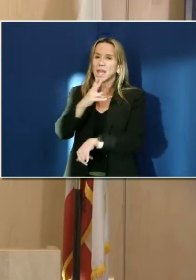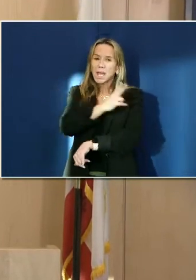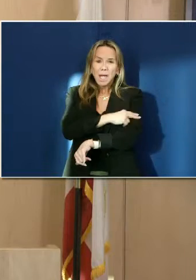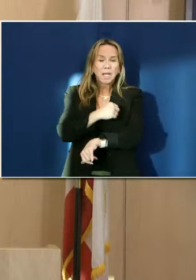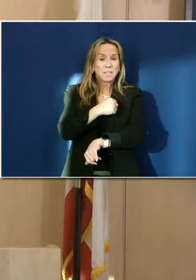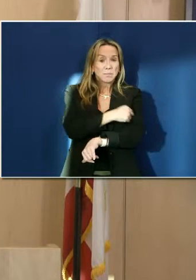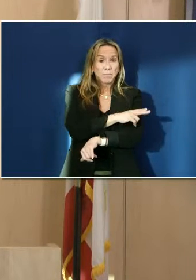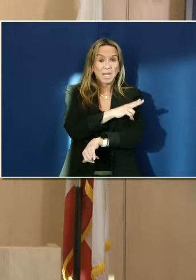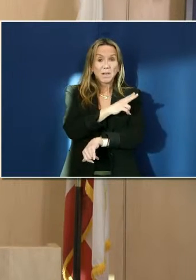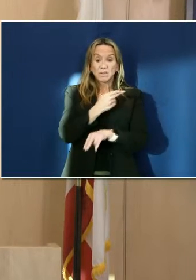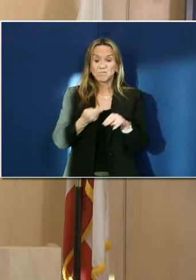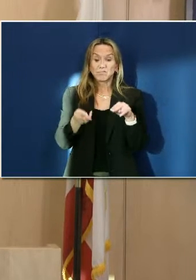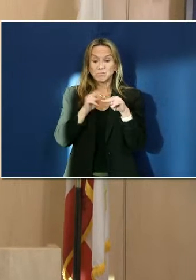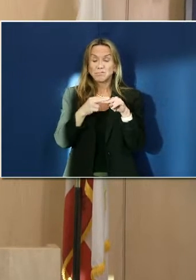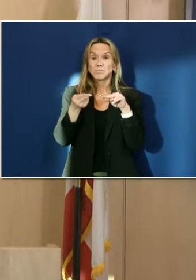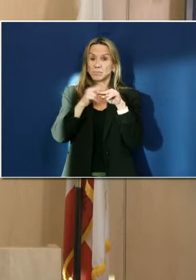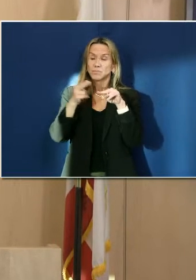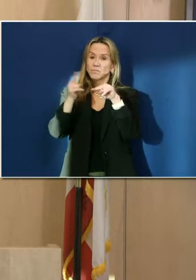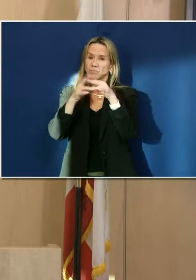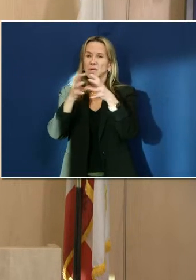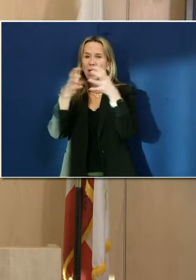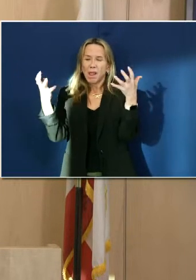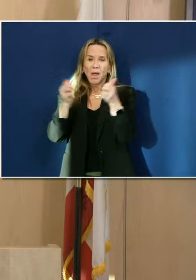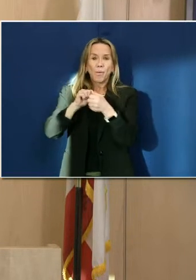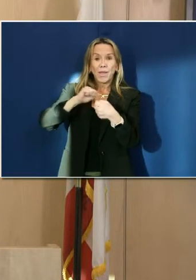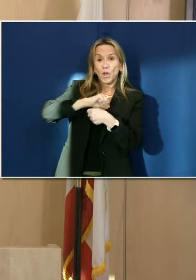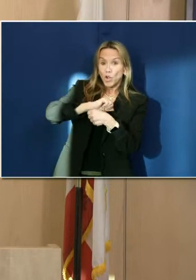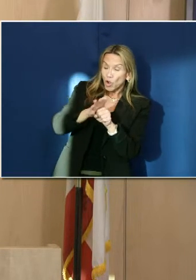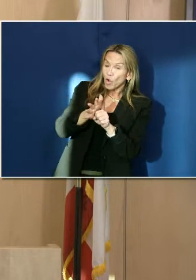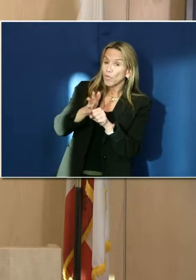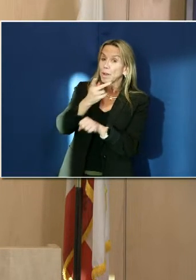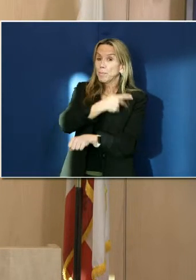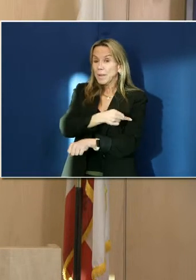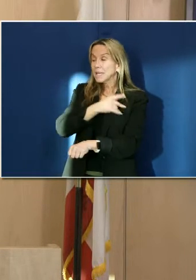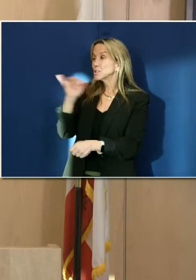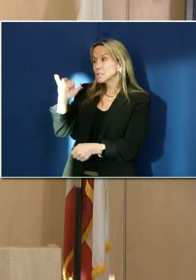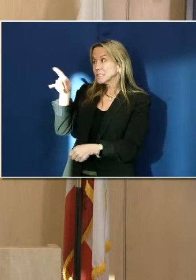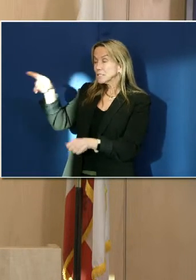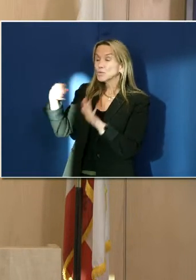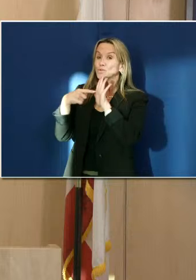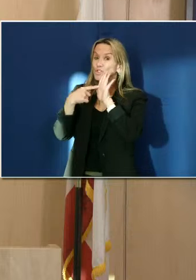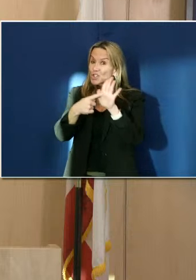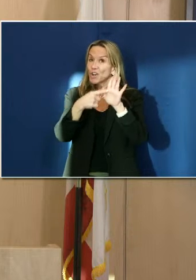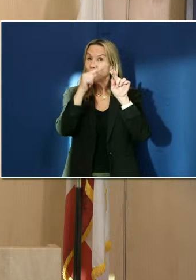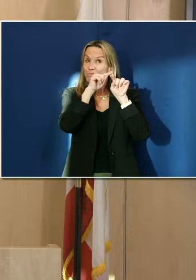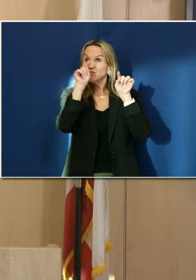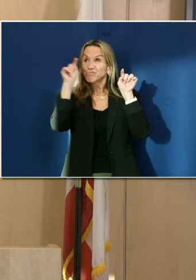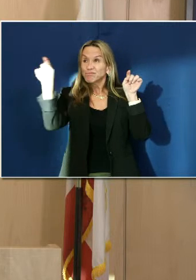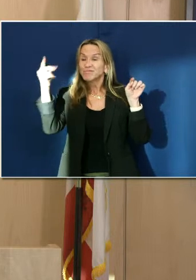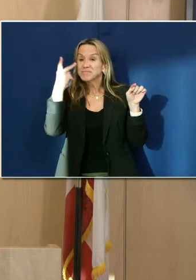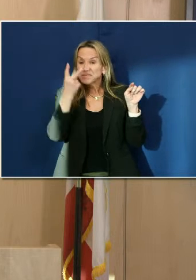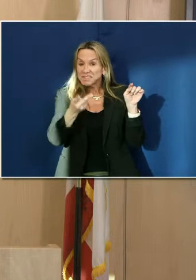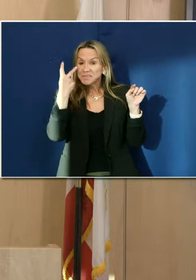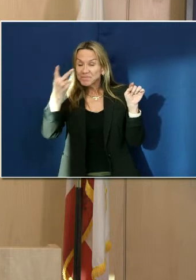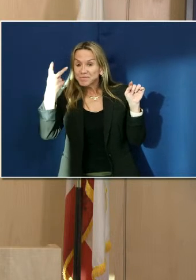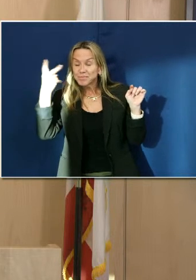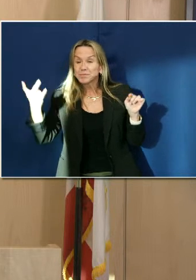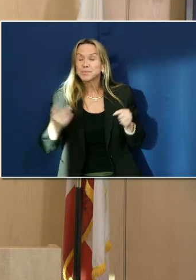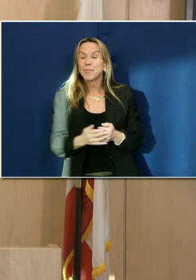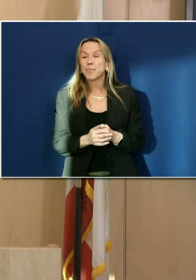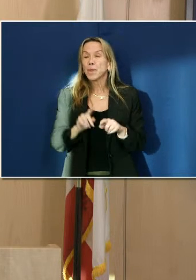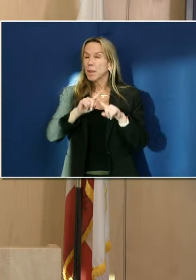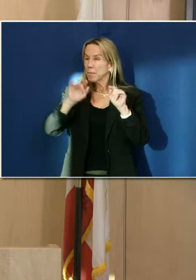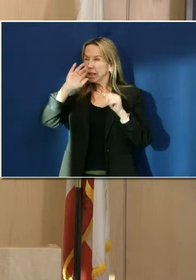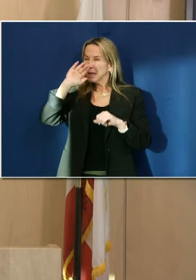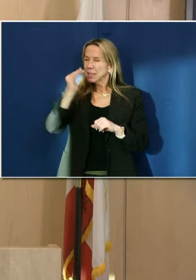hospitalization have gone up a lot for COVID patients, as you all have laid out. It seems like